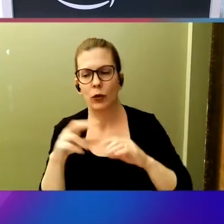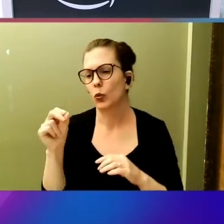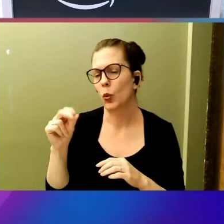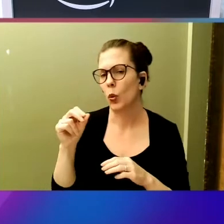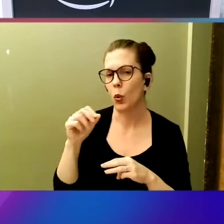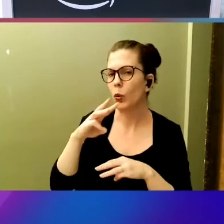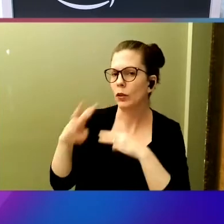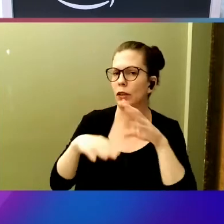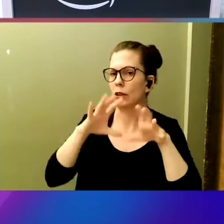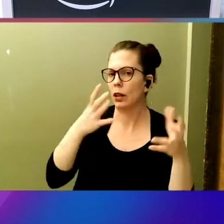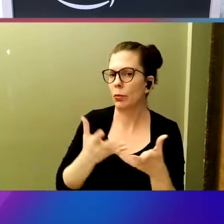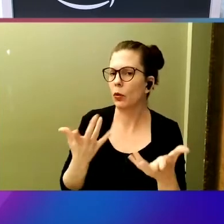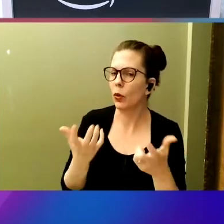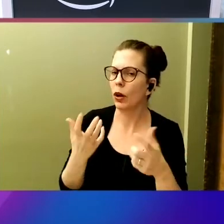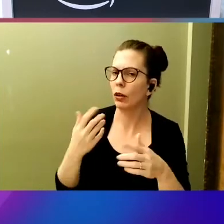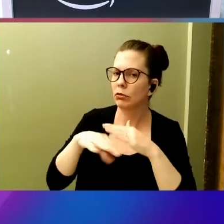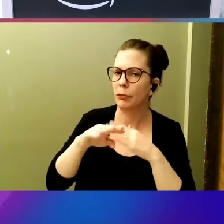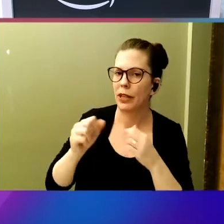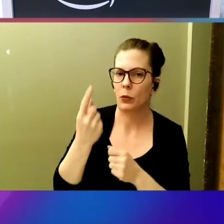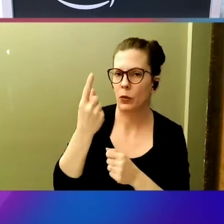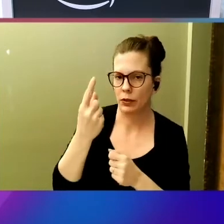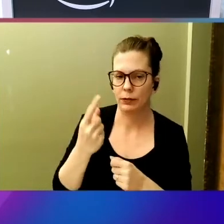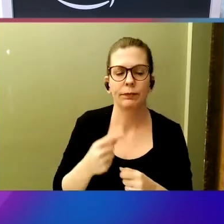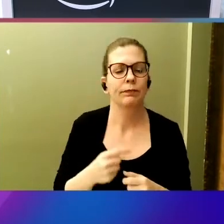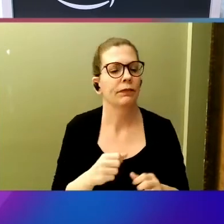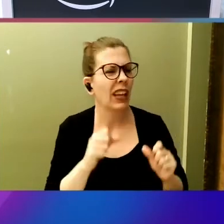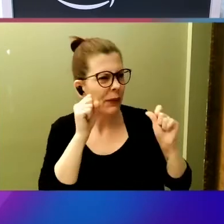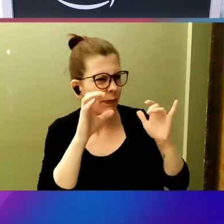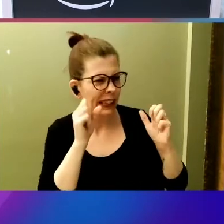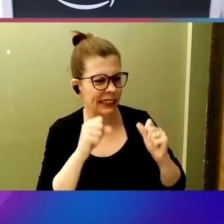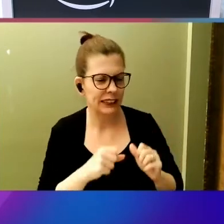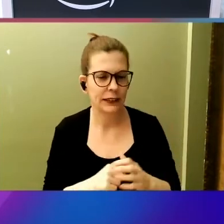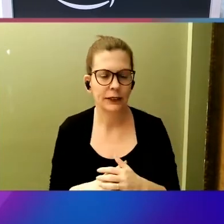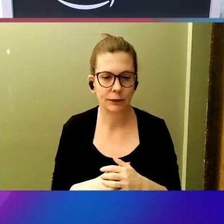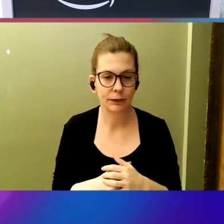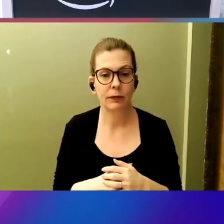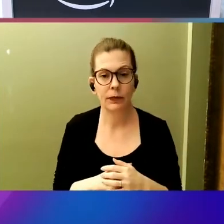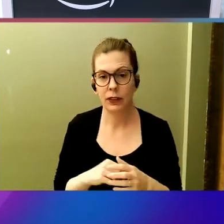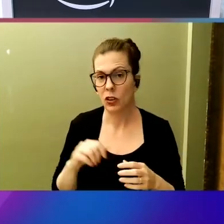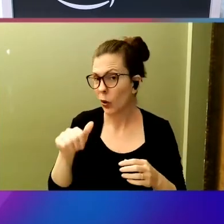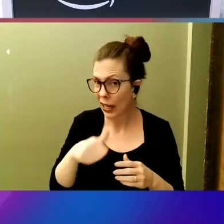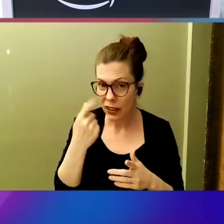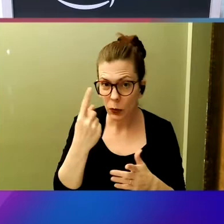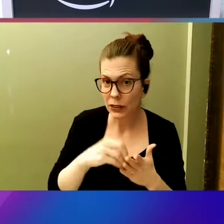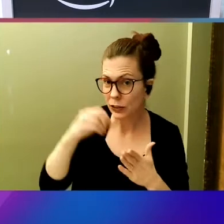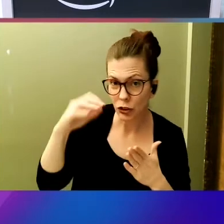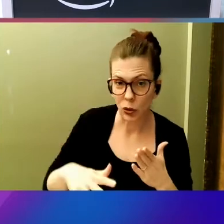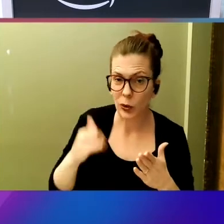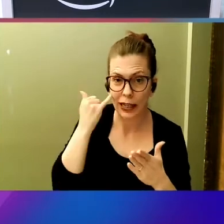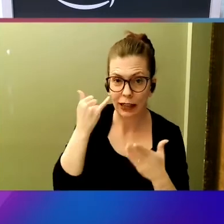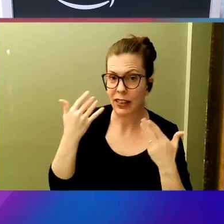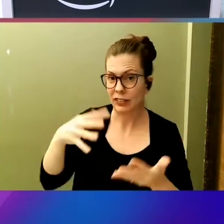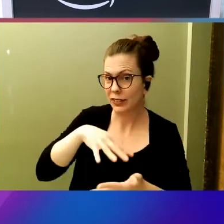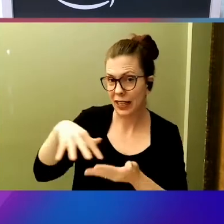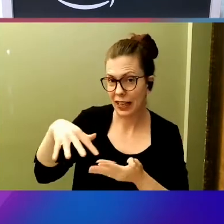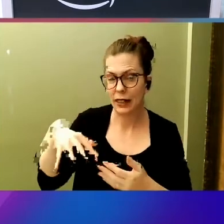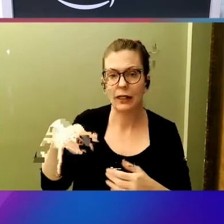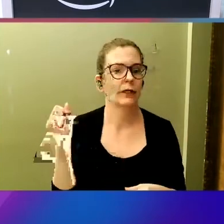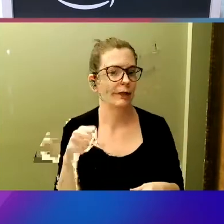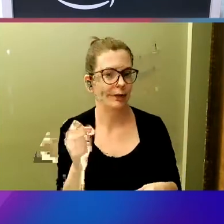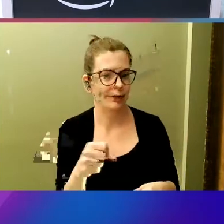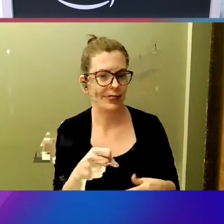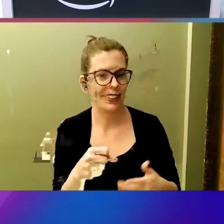accessible to everyone. Amazing. So anyone is a student, as long as Exactly. you're studying. Yeah. So this is the page, just verifying your